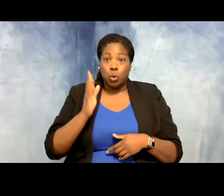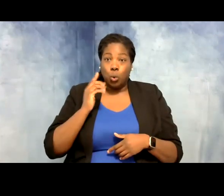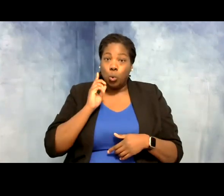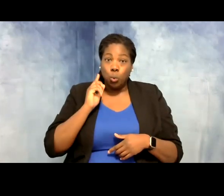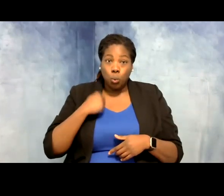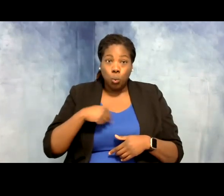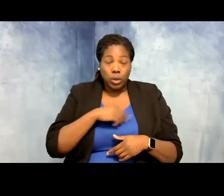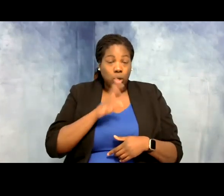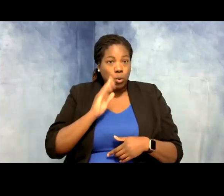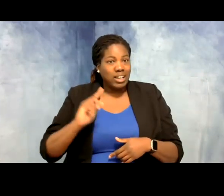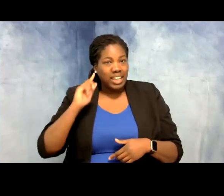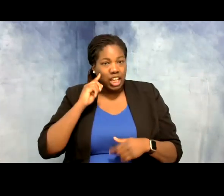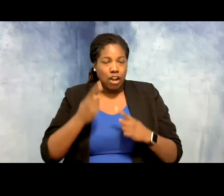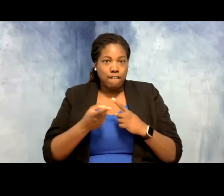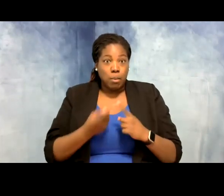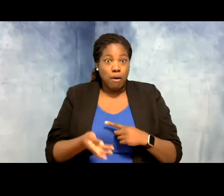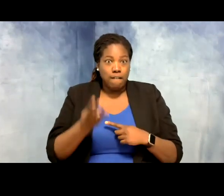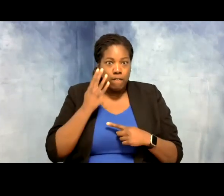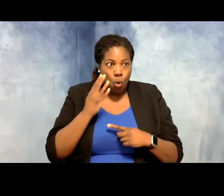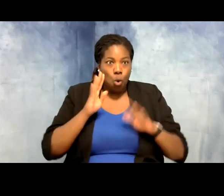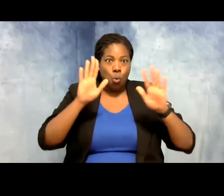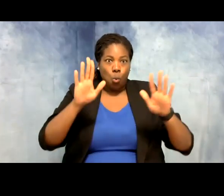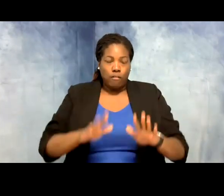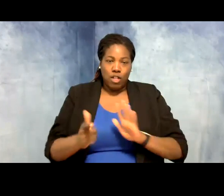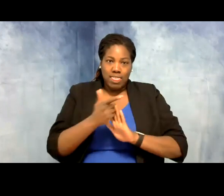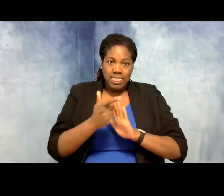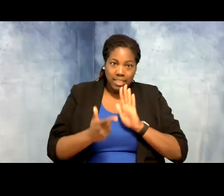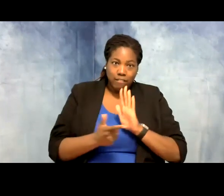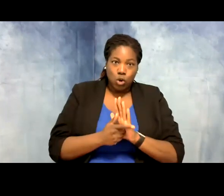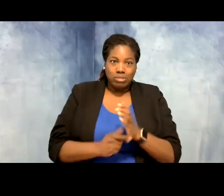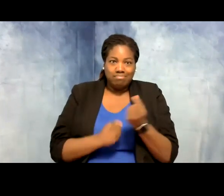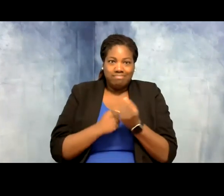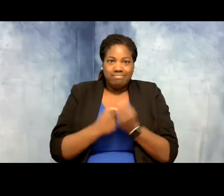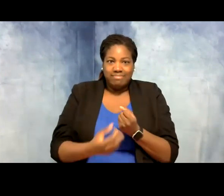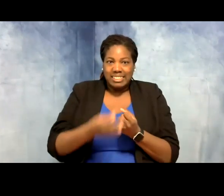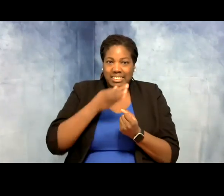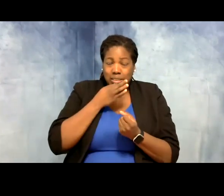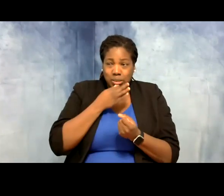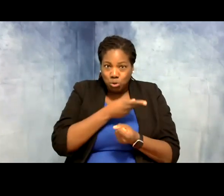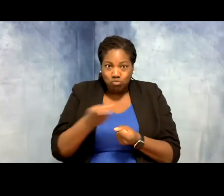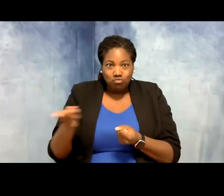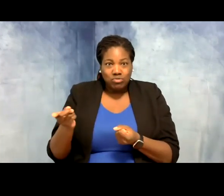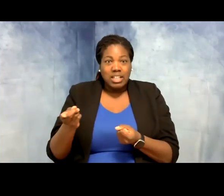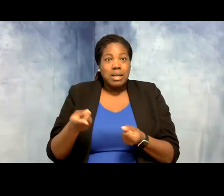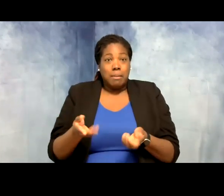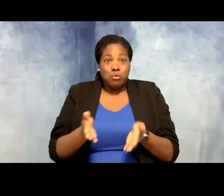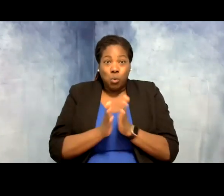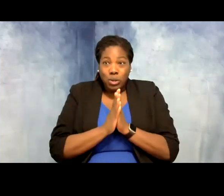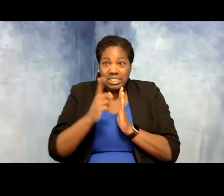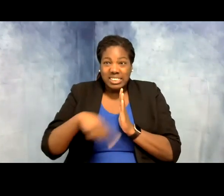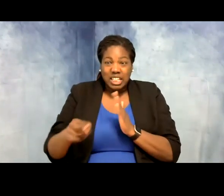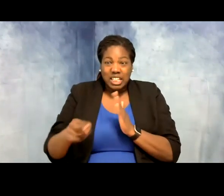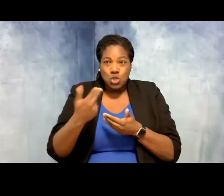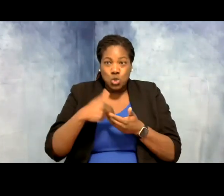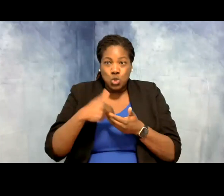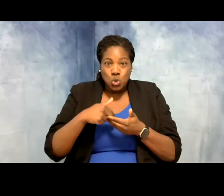hear today from four incredible legal and advocacy experts. I'd like to ask them to quickly join me on